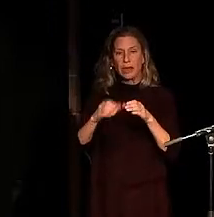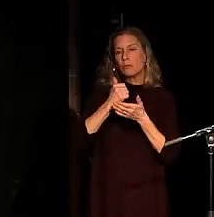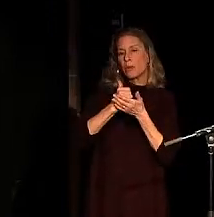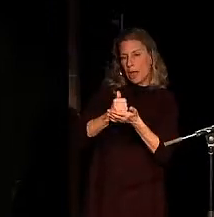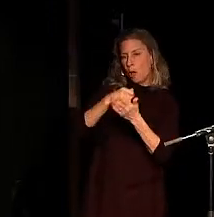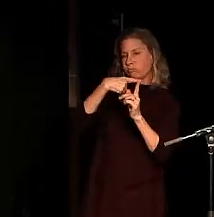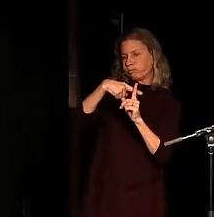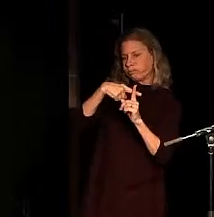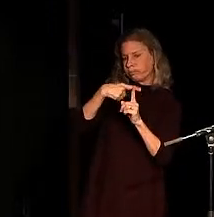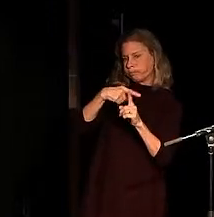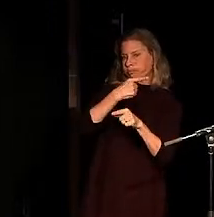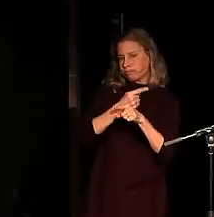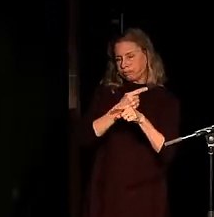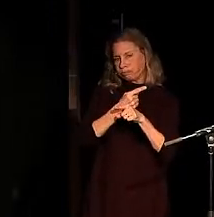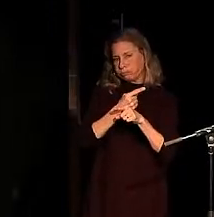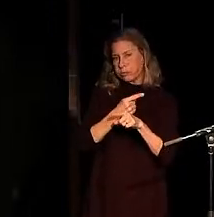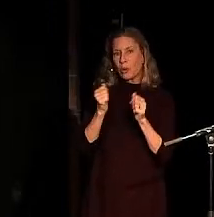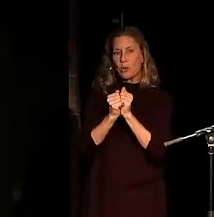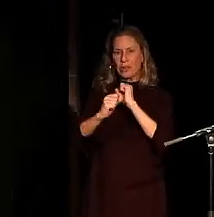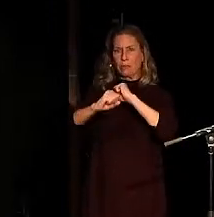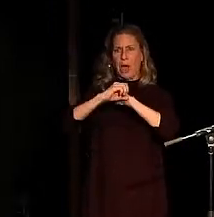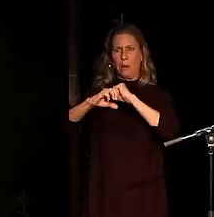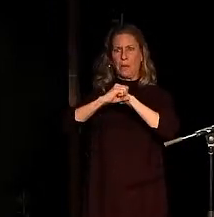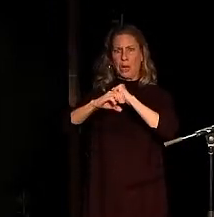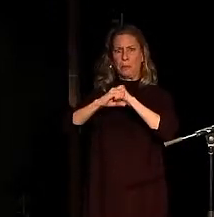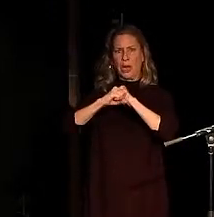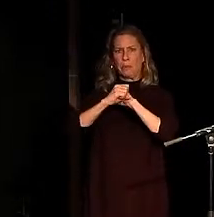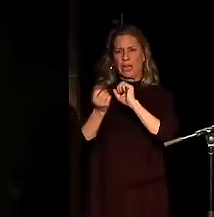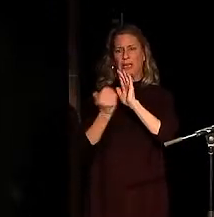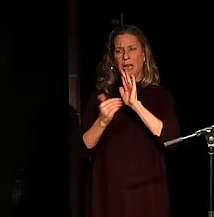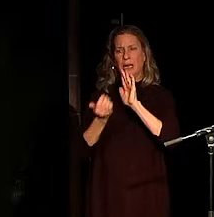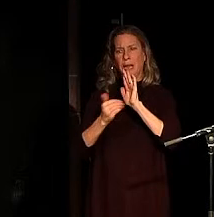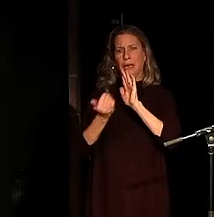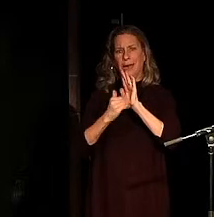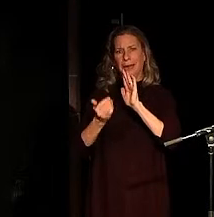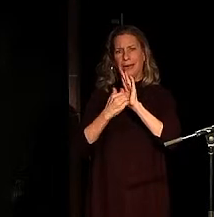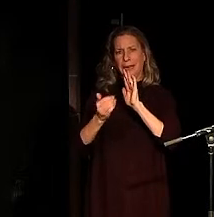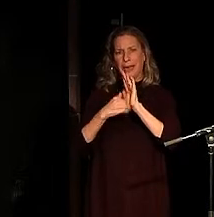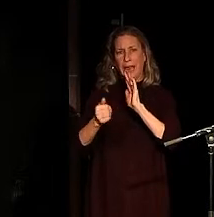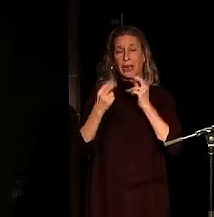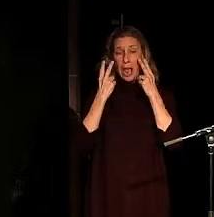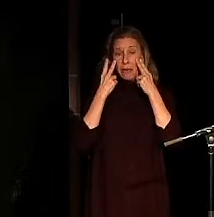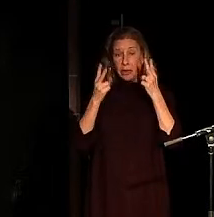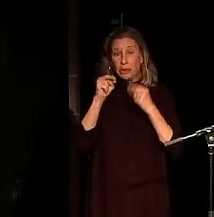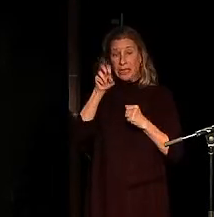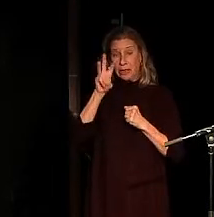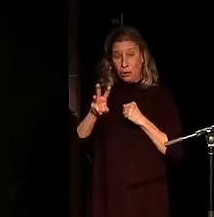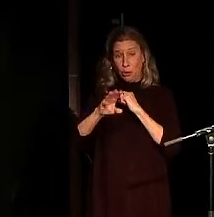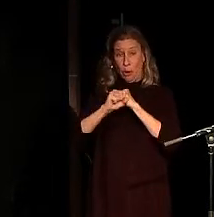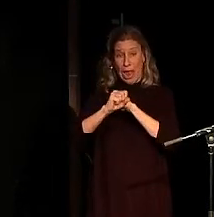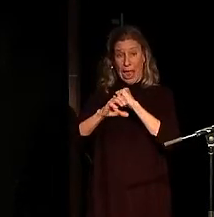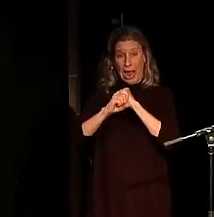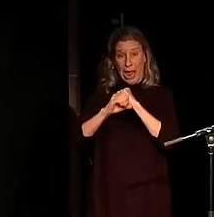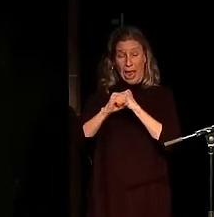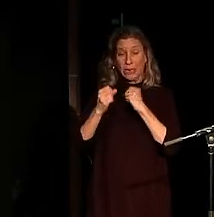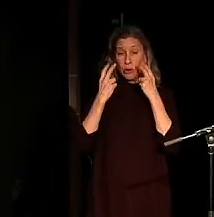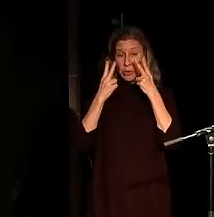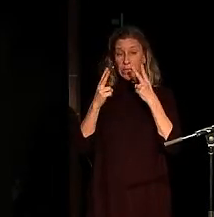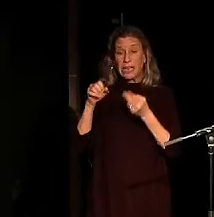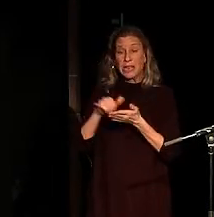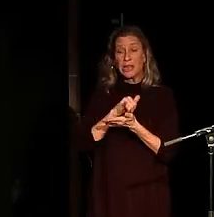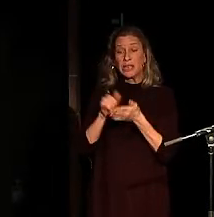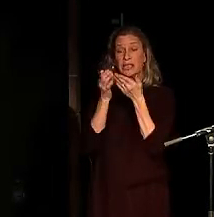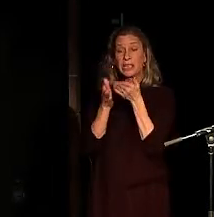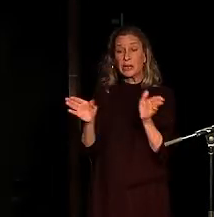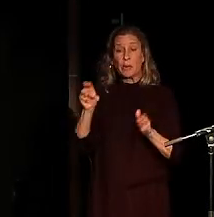helpful. Yes. Right, along with a lot of advertising going on. Everyone's seen the new ads. We've been pushing for this, so we're happy to see the citywide MTA and out-of-home